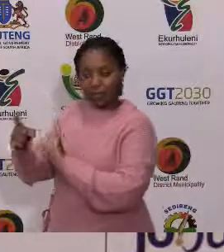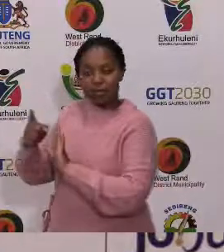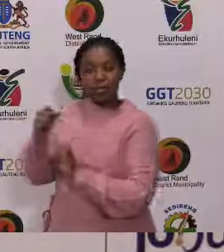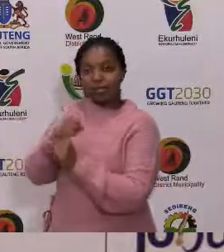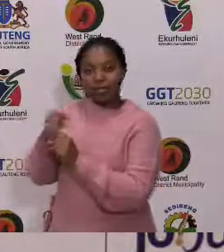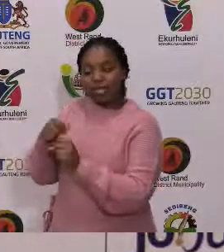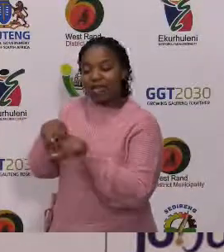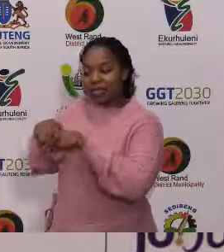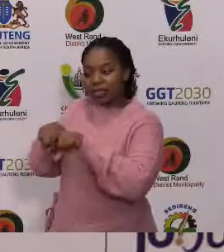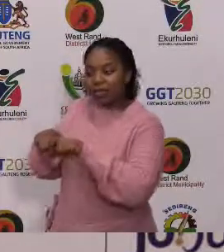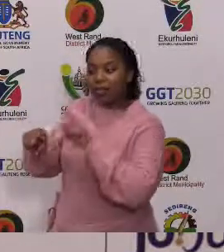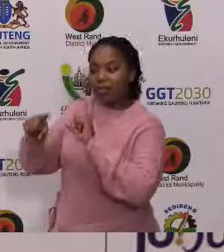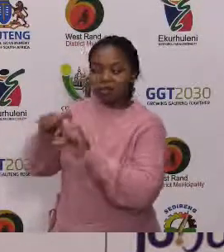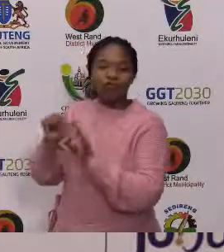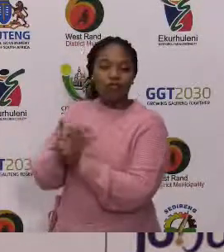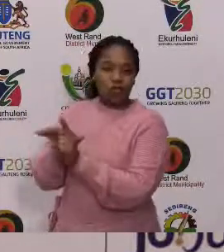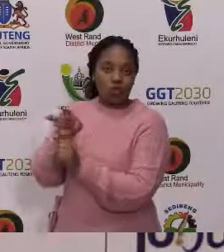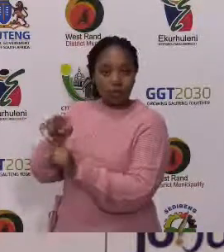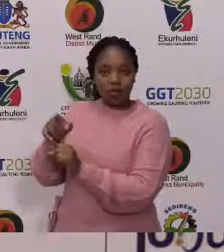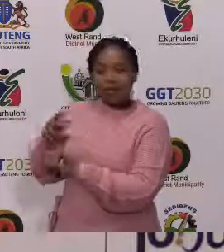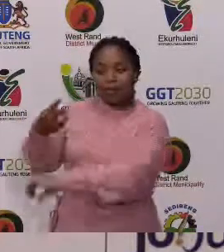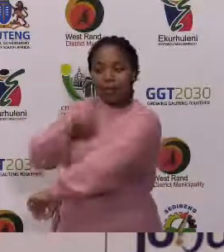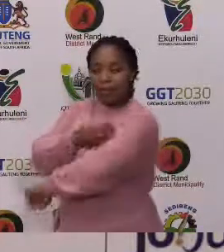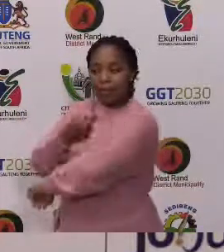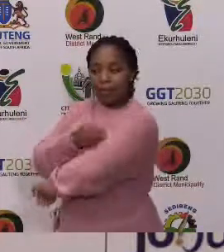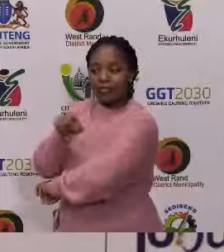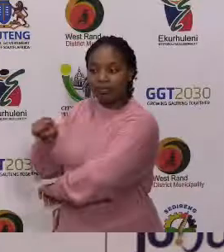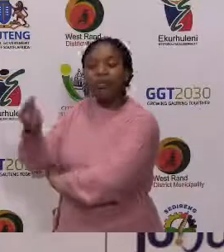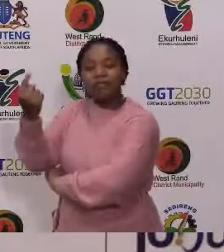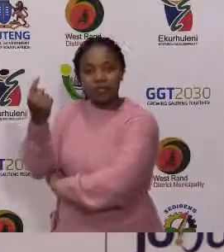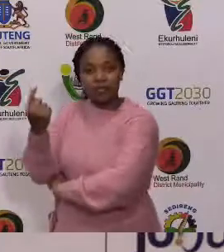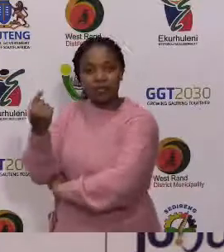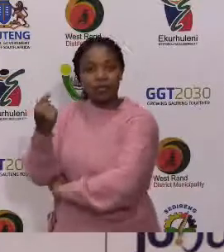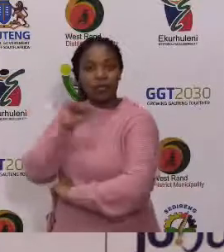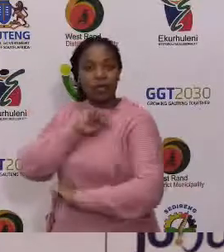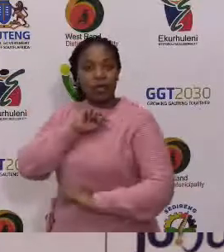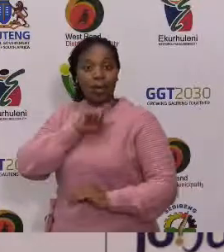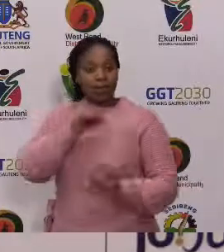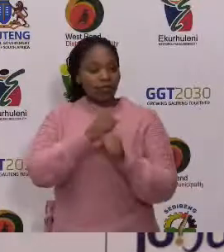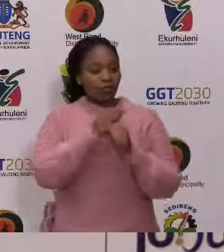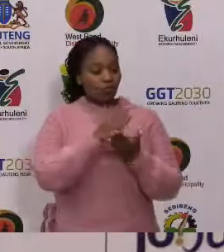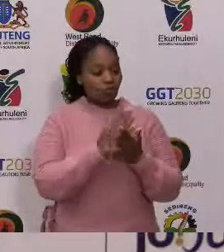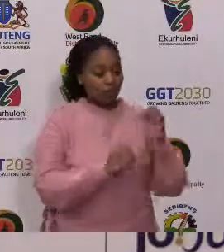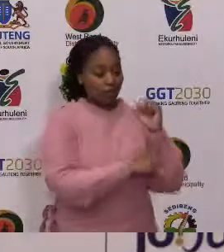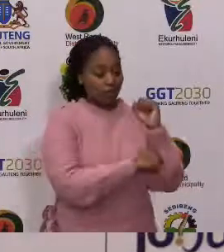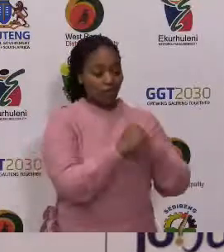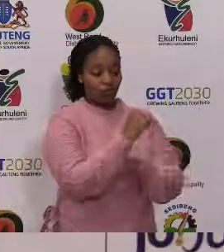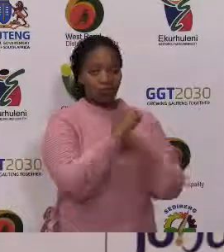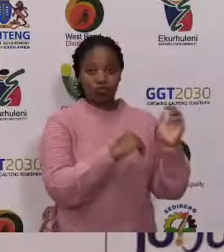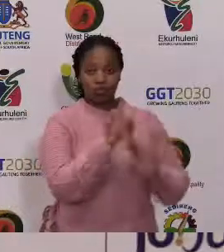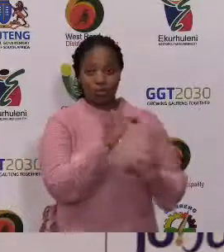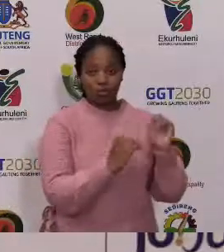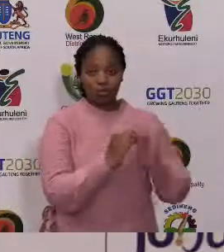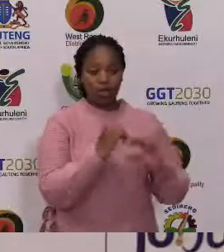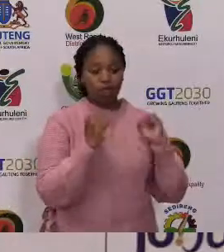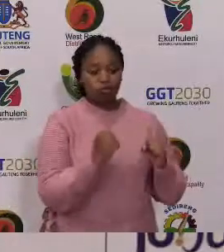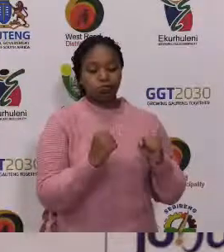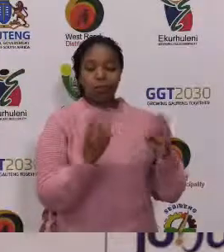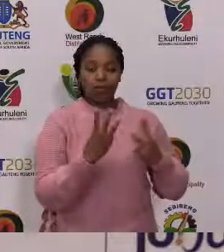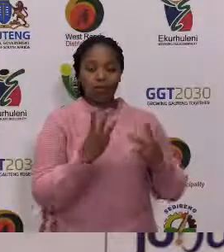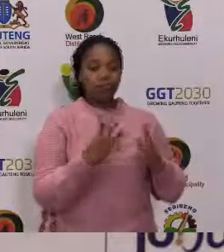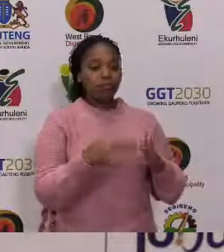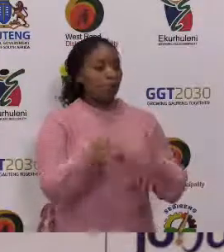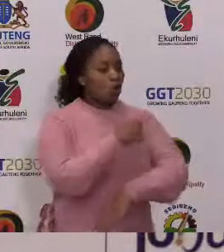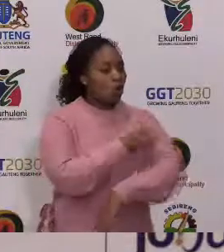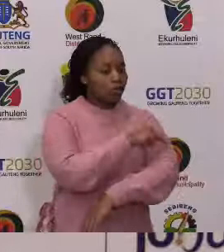do prevention at one level, jack up the infrastructure capacity, and as